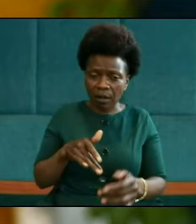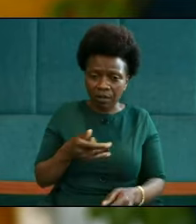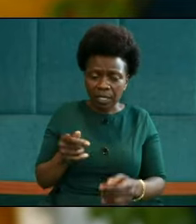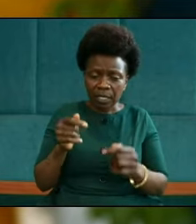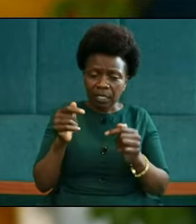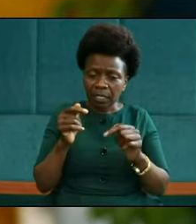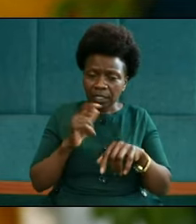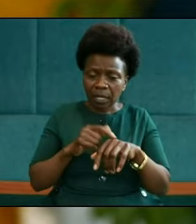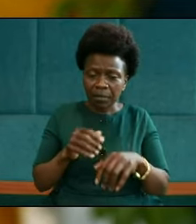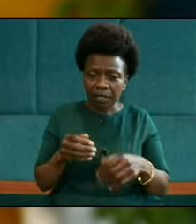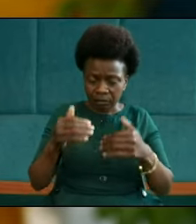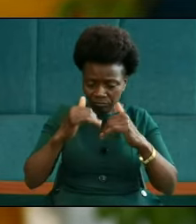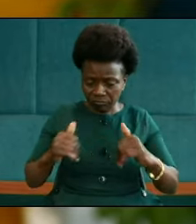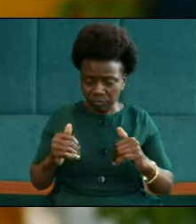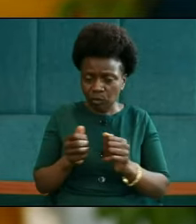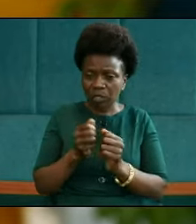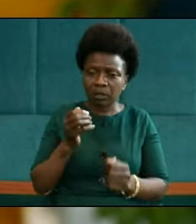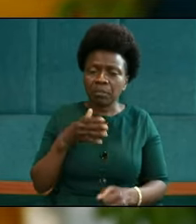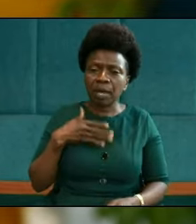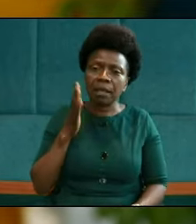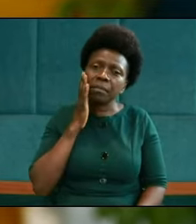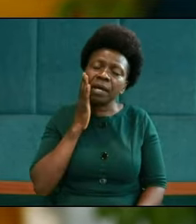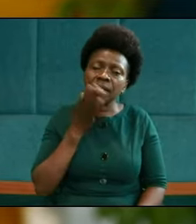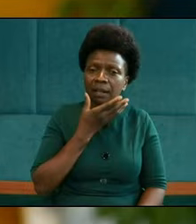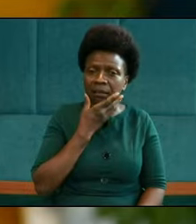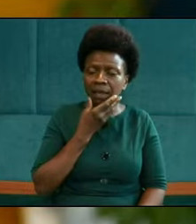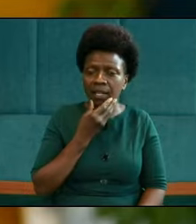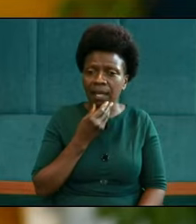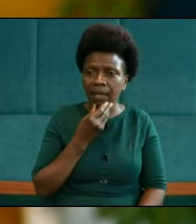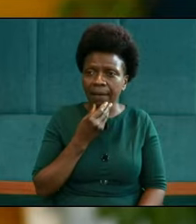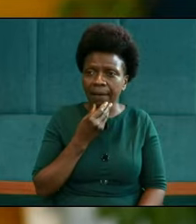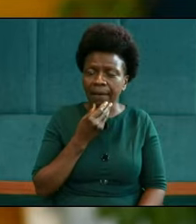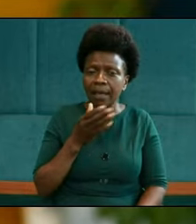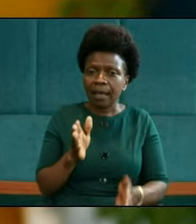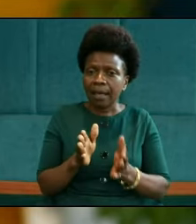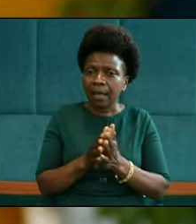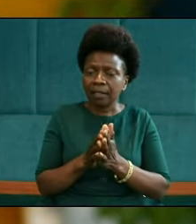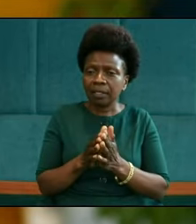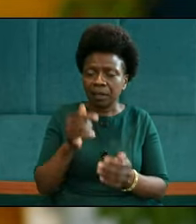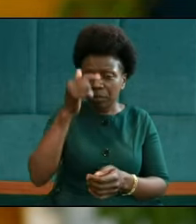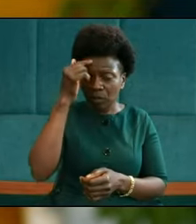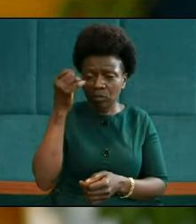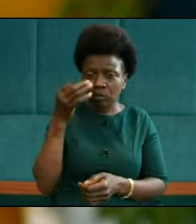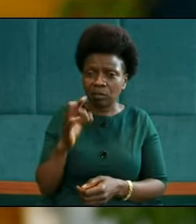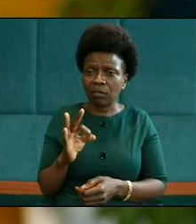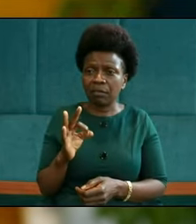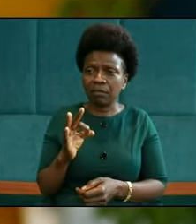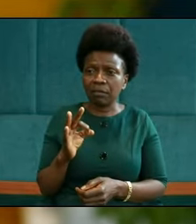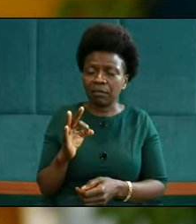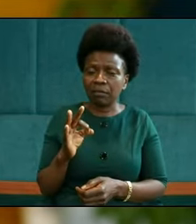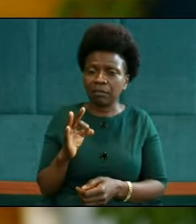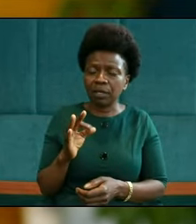I'm separated with my mother, when I'm separated with my father. And it is because of something that I could